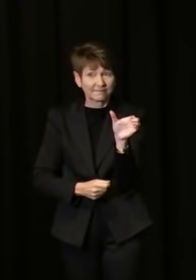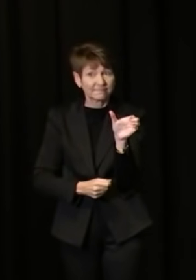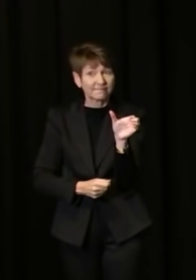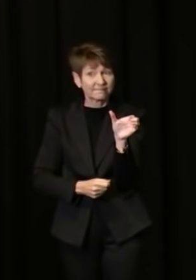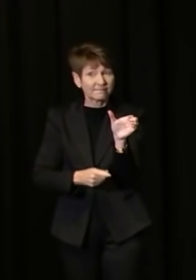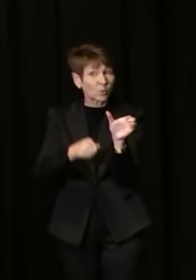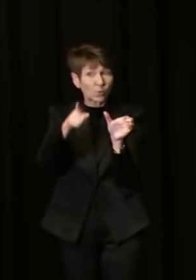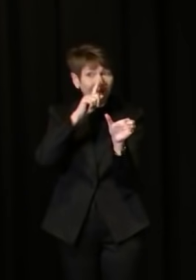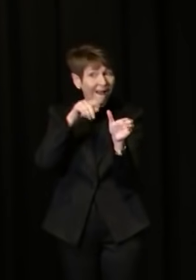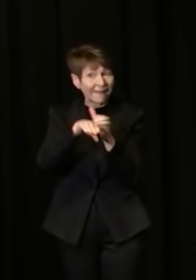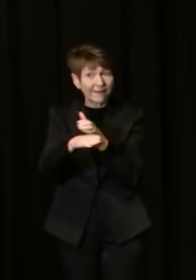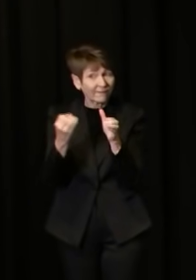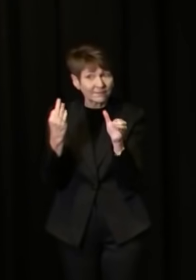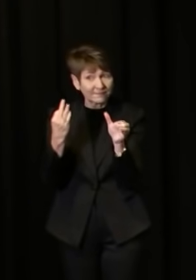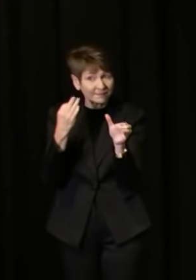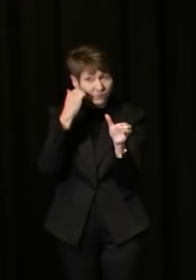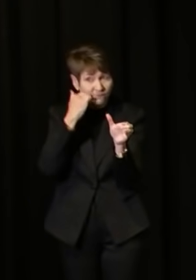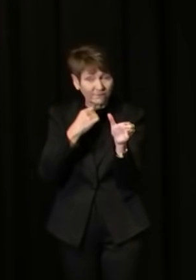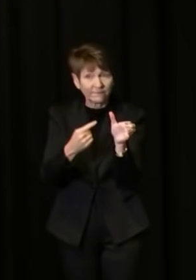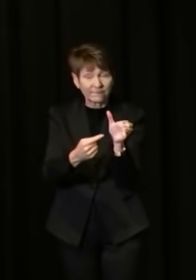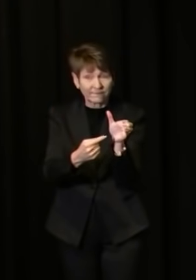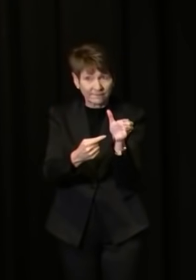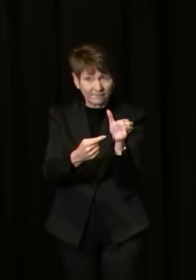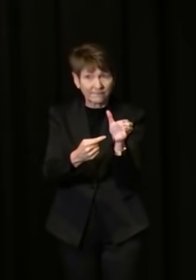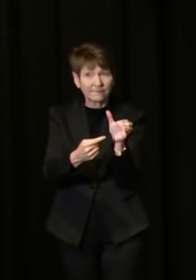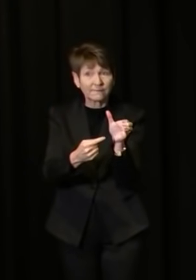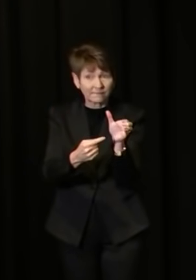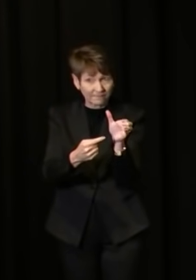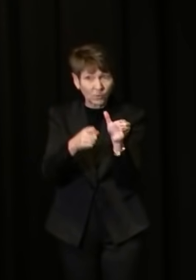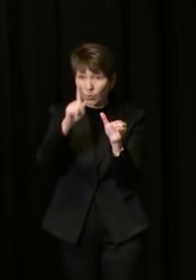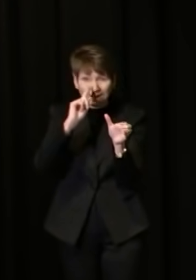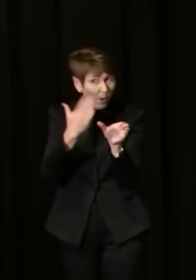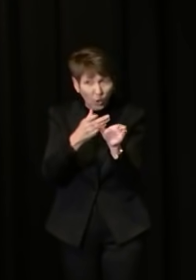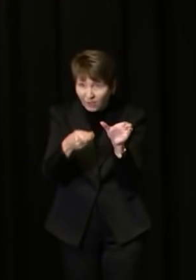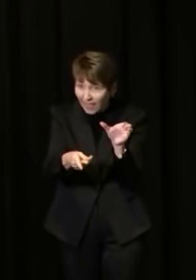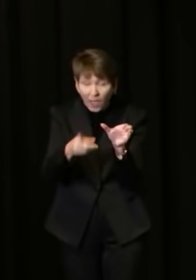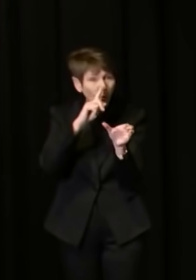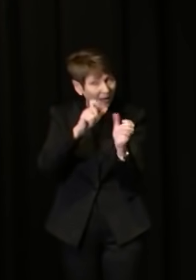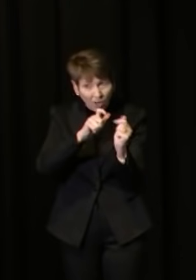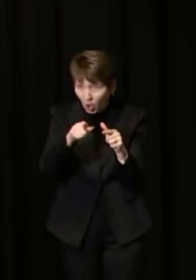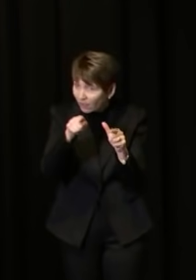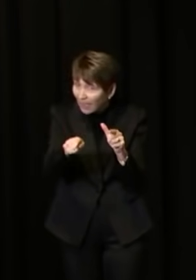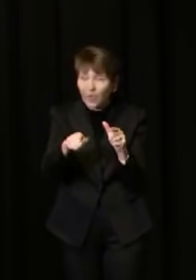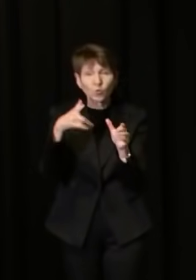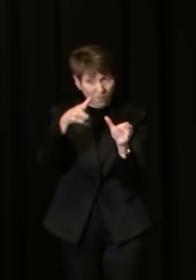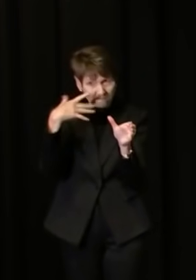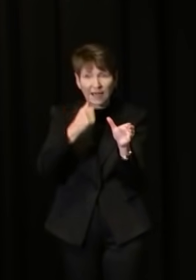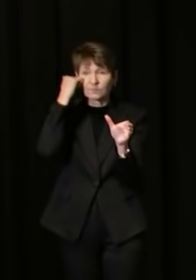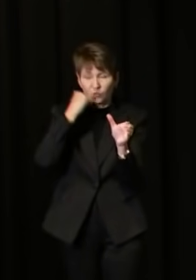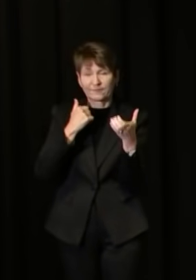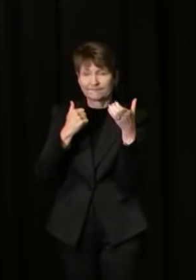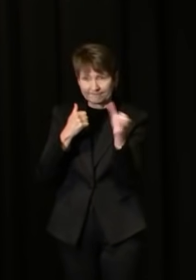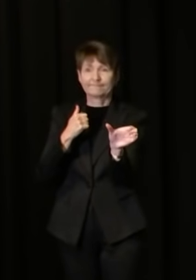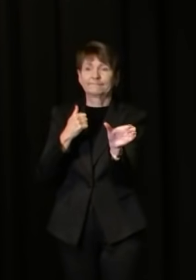a patron, a customer, and as a employee and workforce. In regards